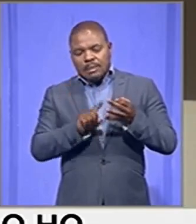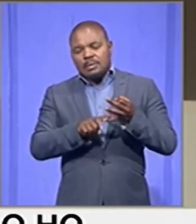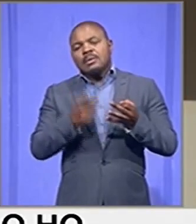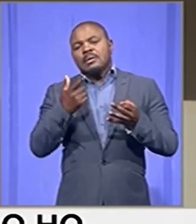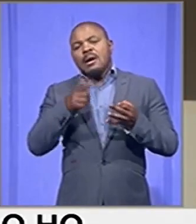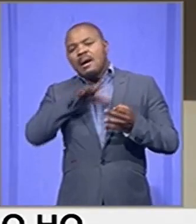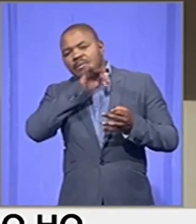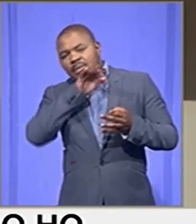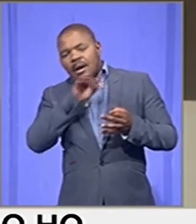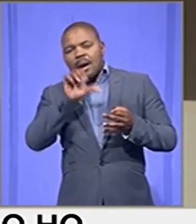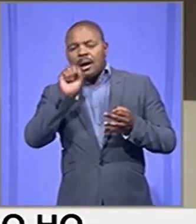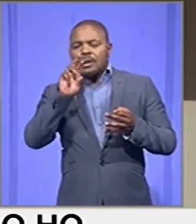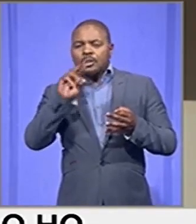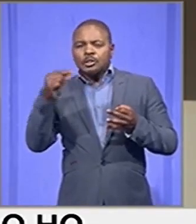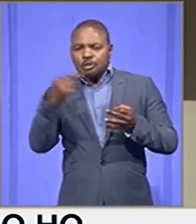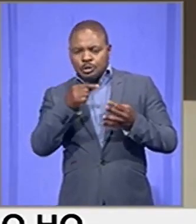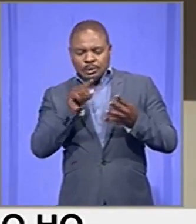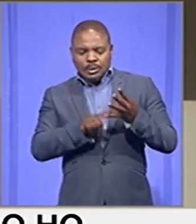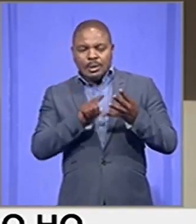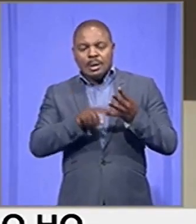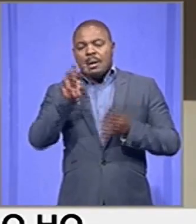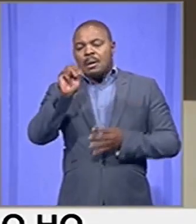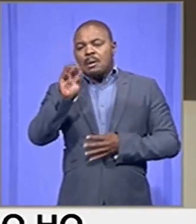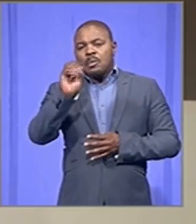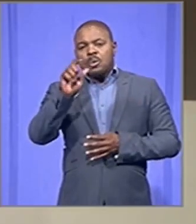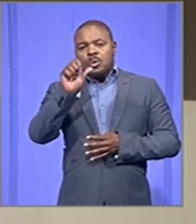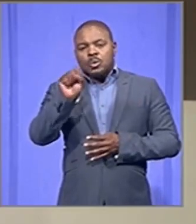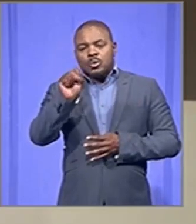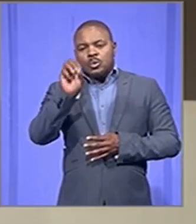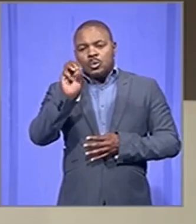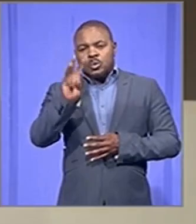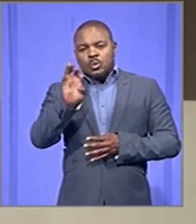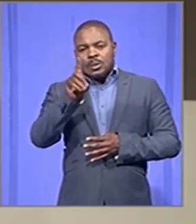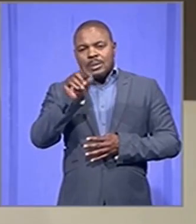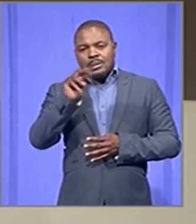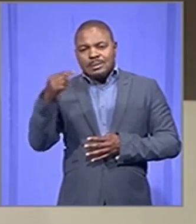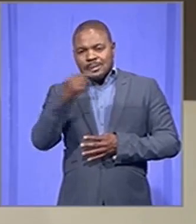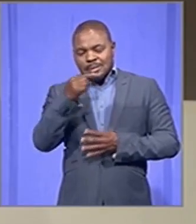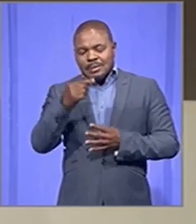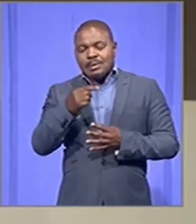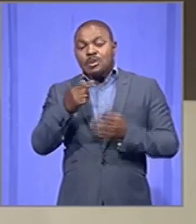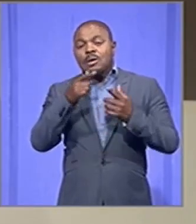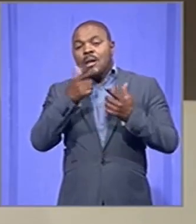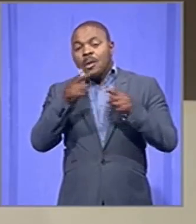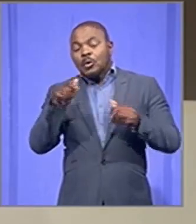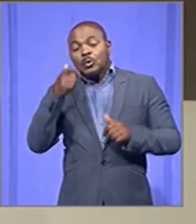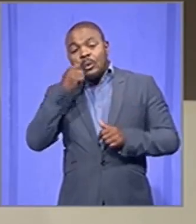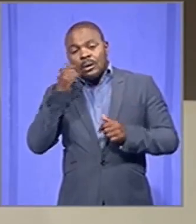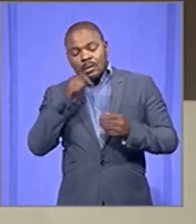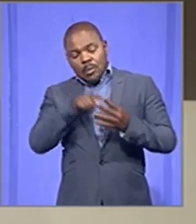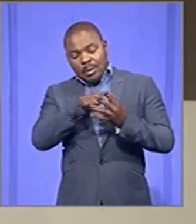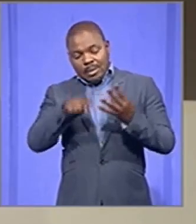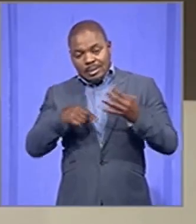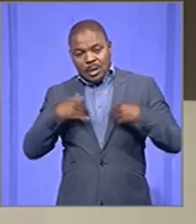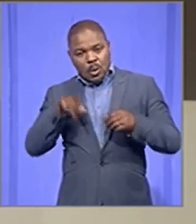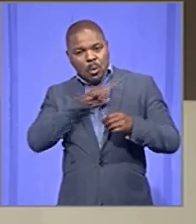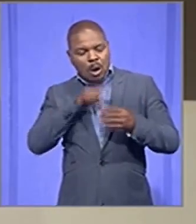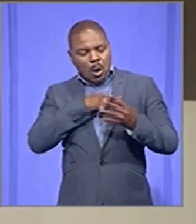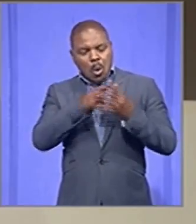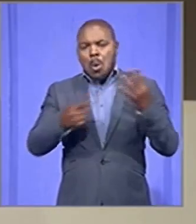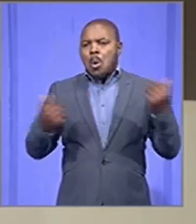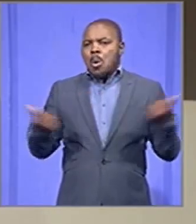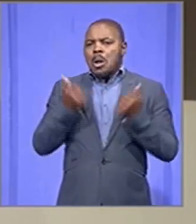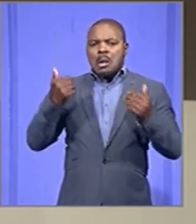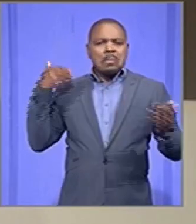RSG Current Affairs, and then also Motsweding in Tswana. And the reason we're pioneering those is because they've already been doing a lot of